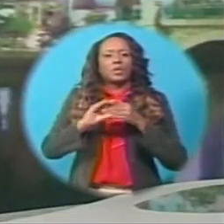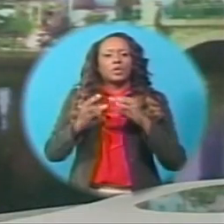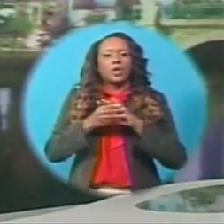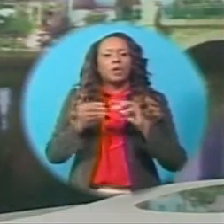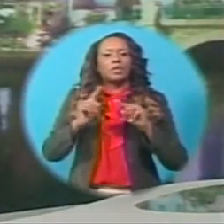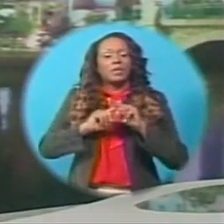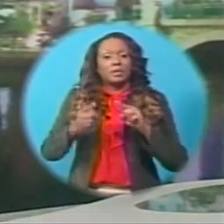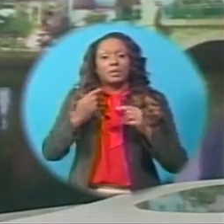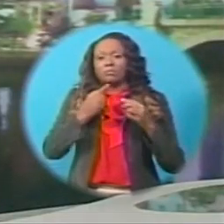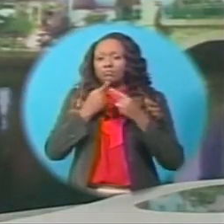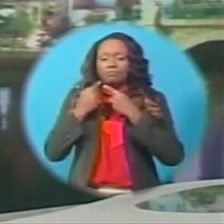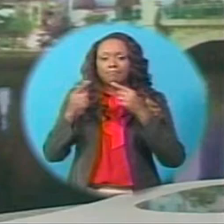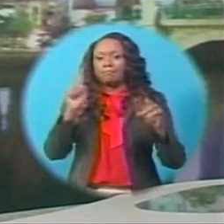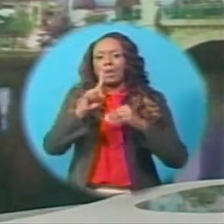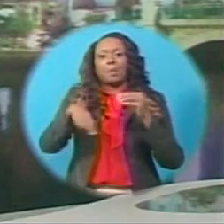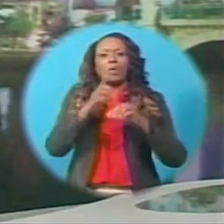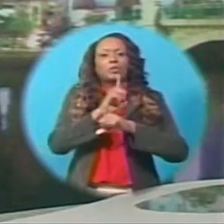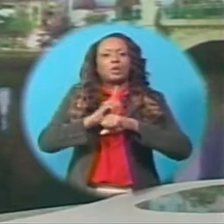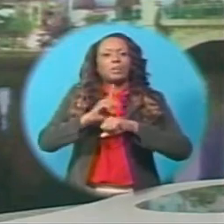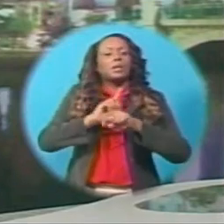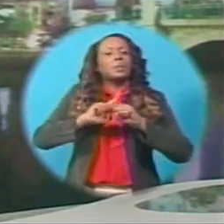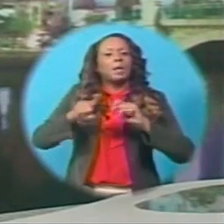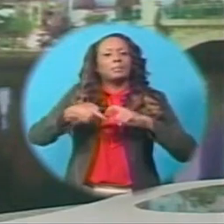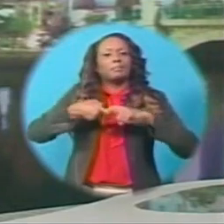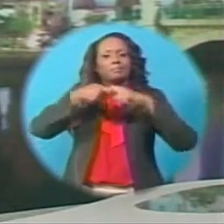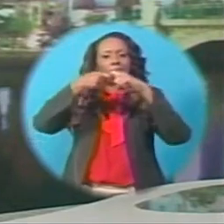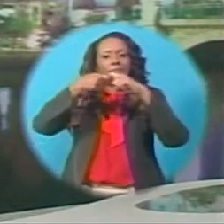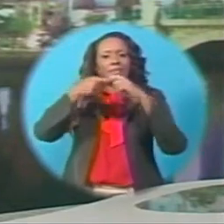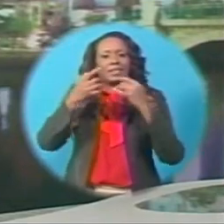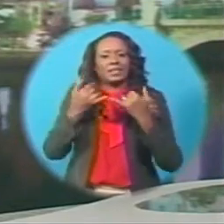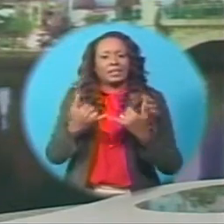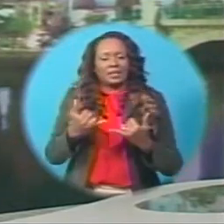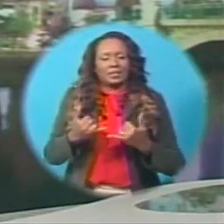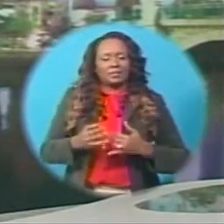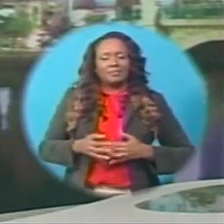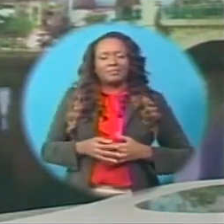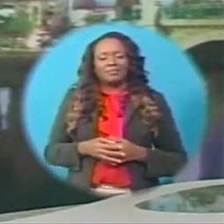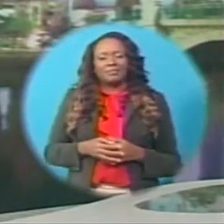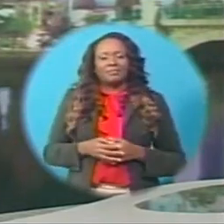a story to literally whet the appetites of Dominicans. We'll explain in just a moment.